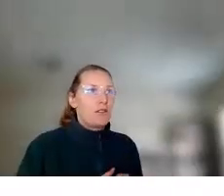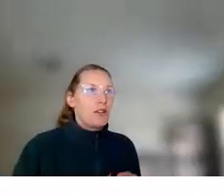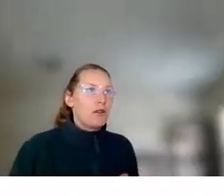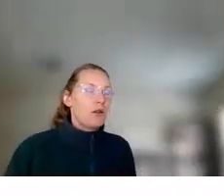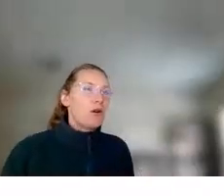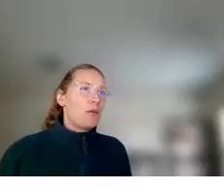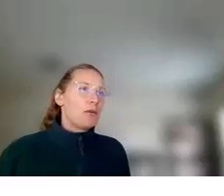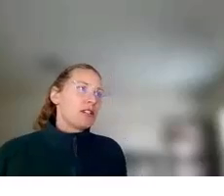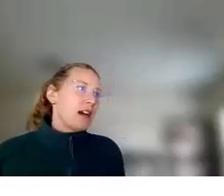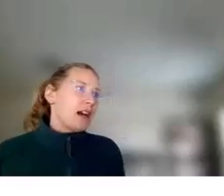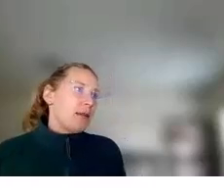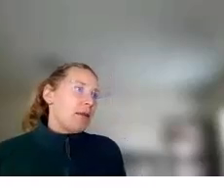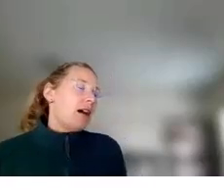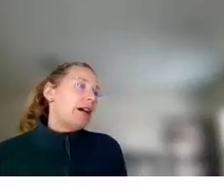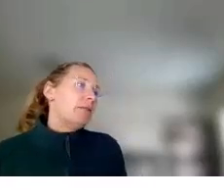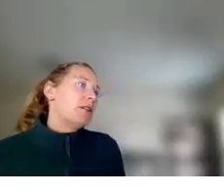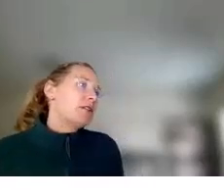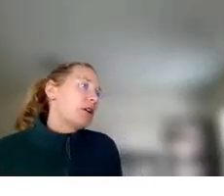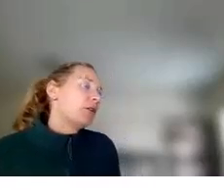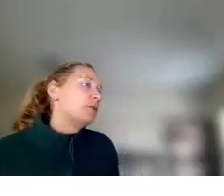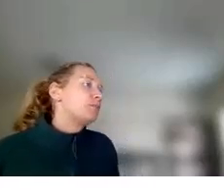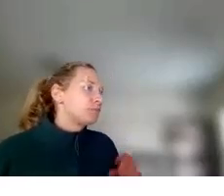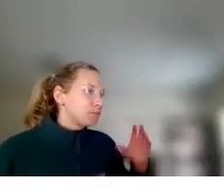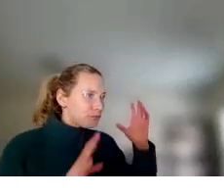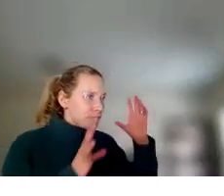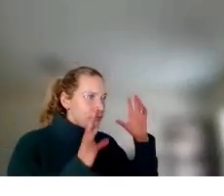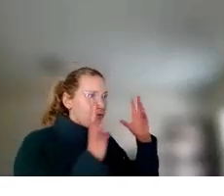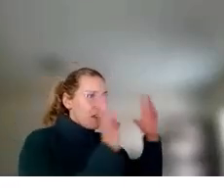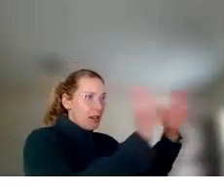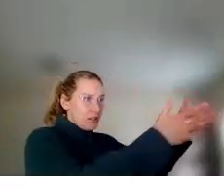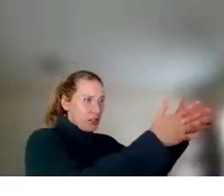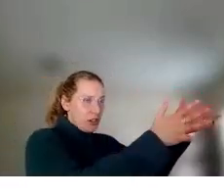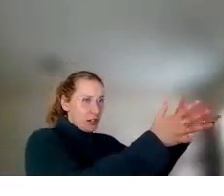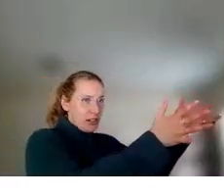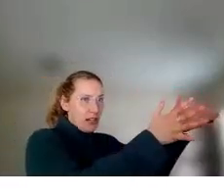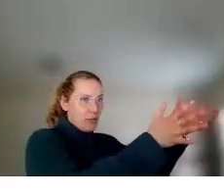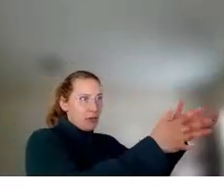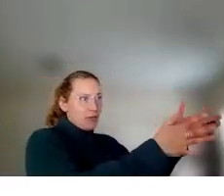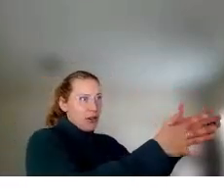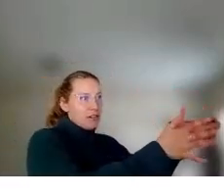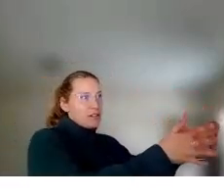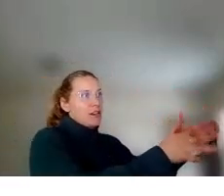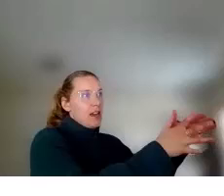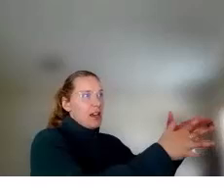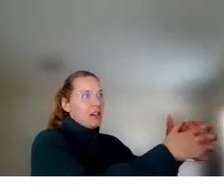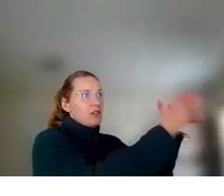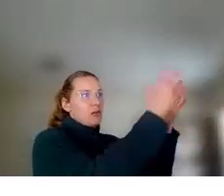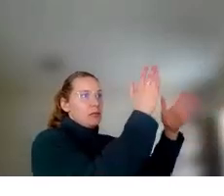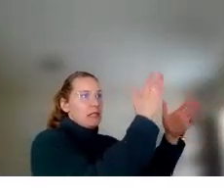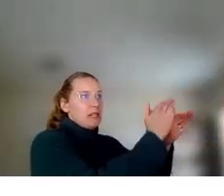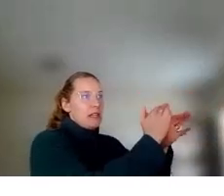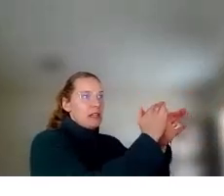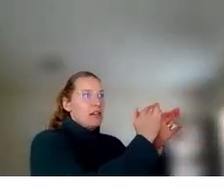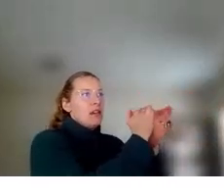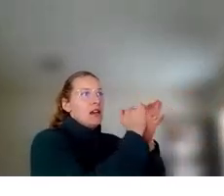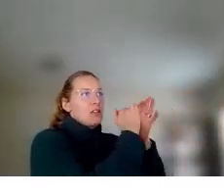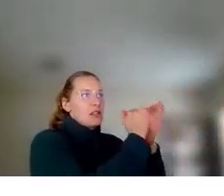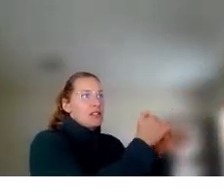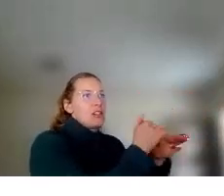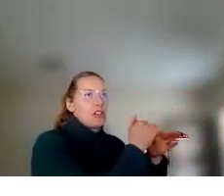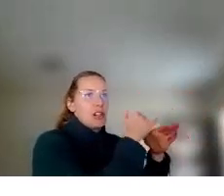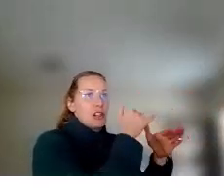year overview one more time. So starting on April 1st, again, you will